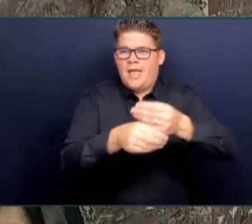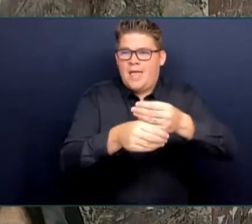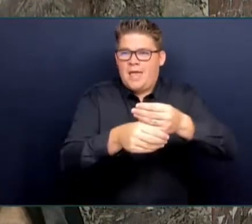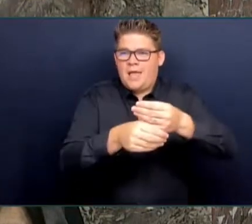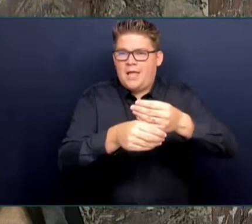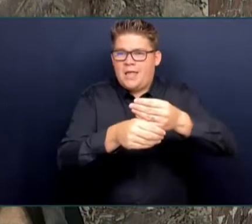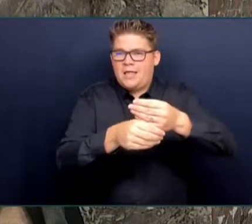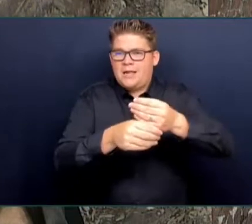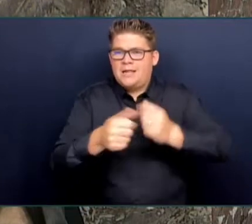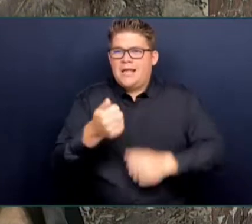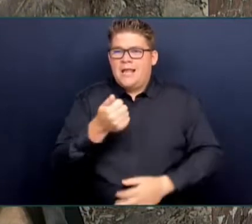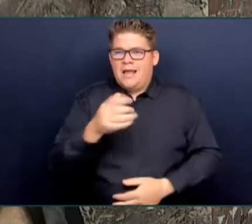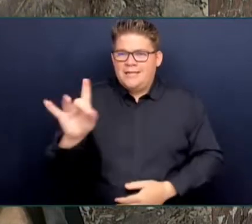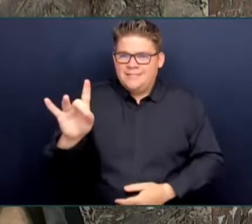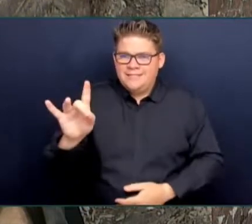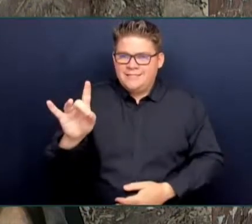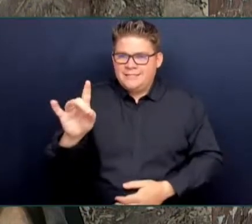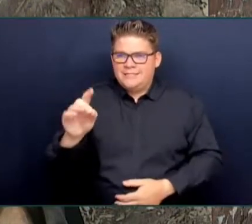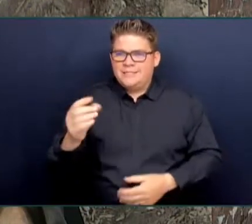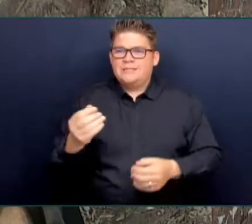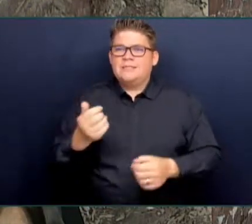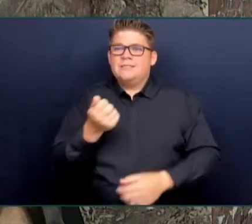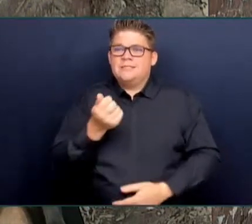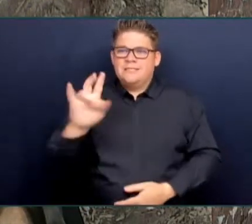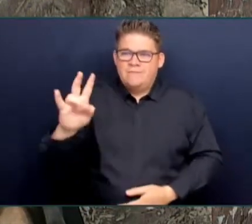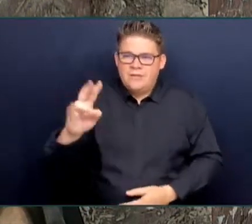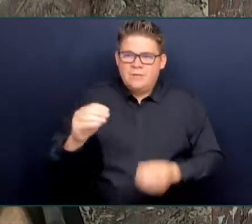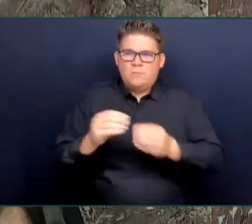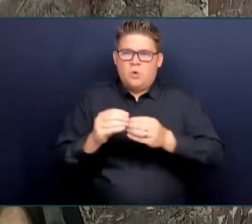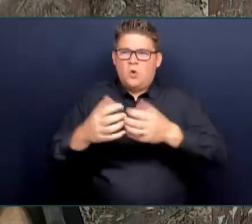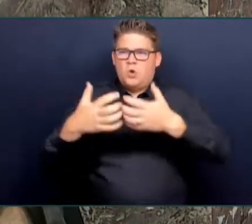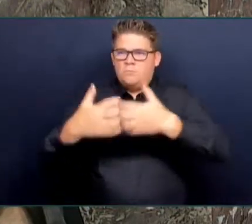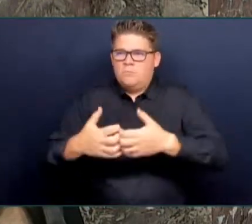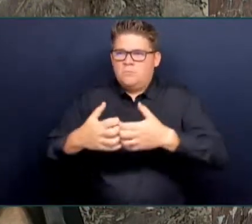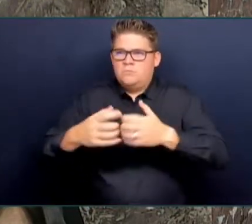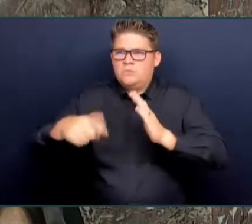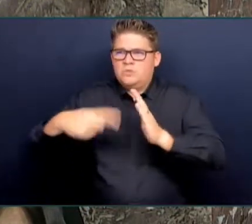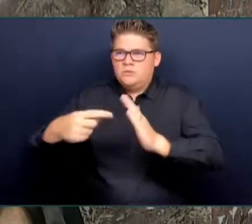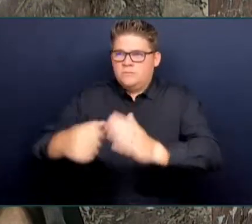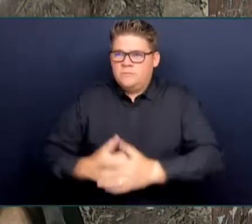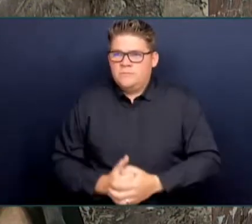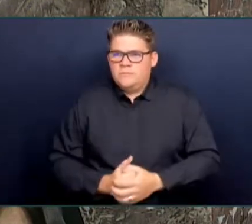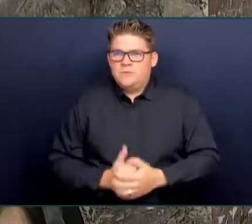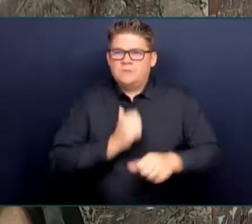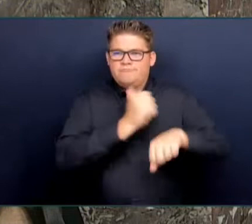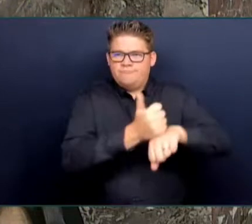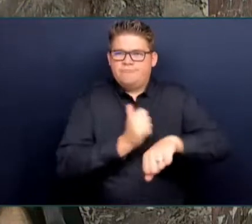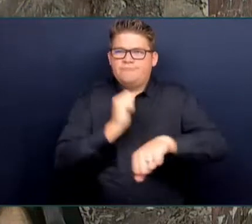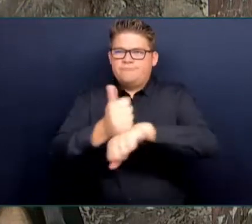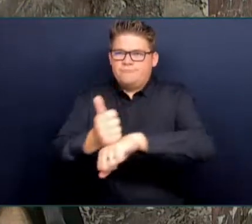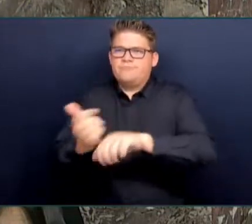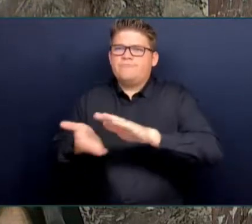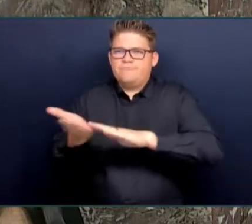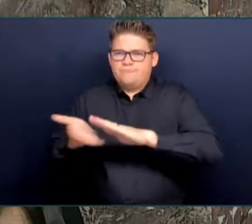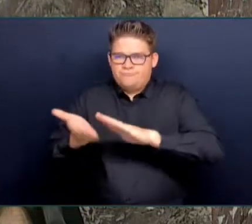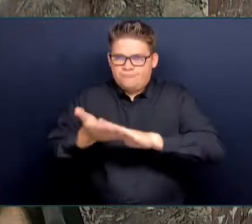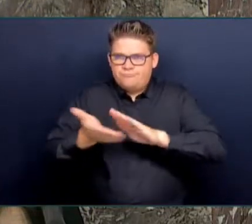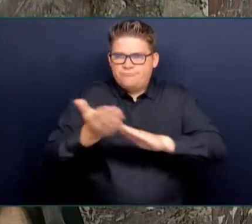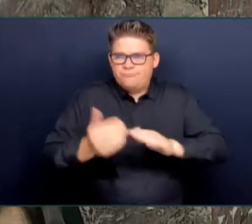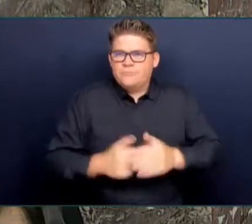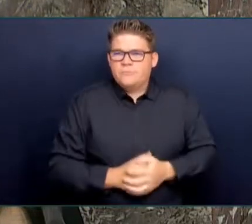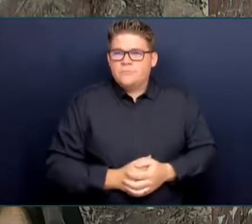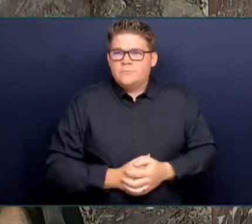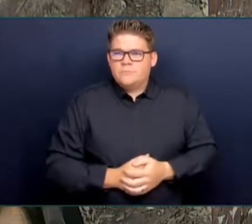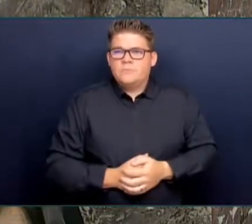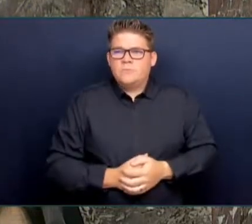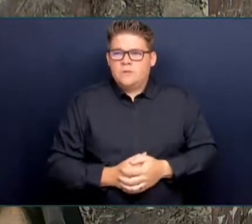machines. Equally, with respect to CT scans, you know who we pay for? We pay for tech, we pay for staff who support and schedule